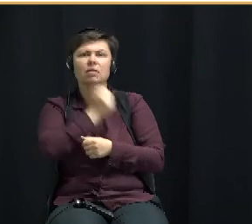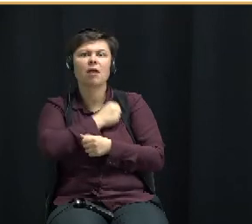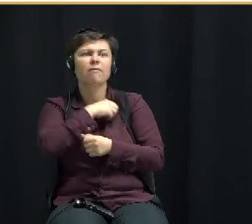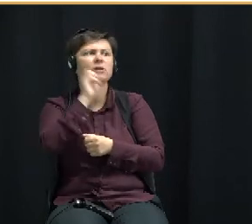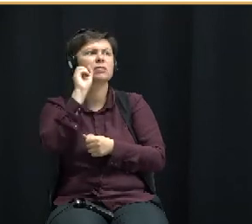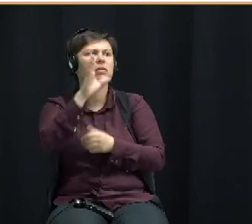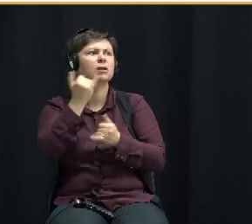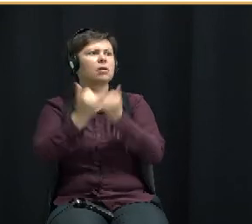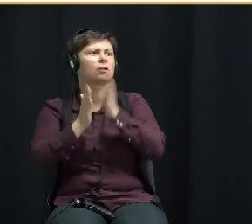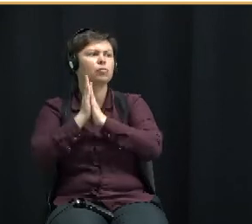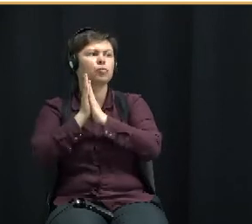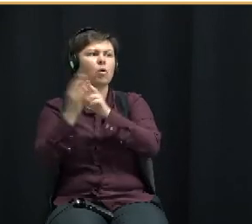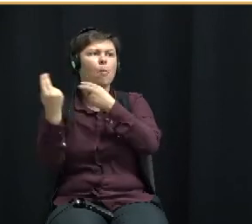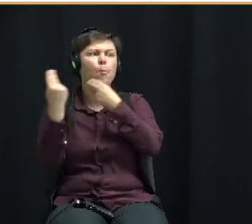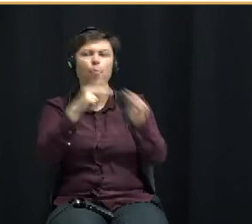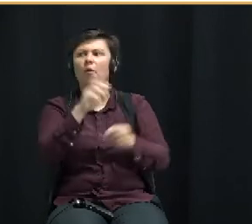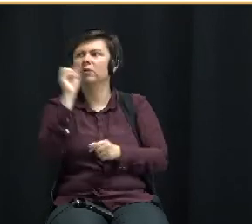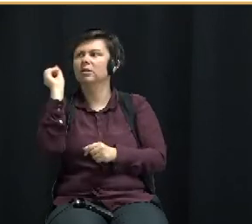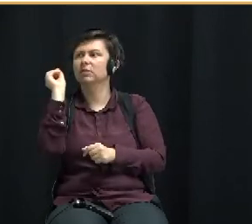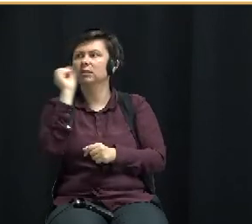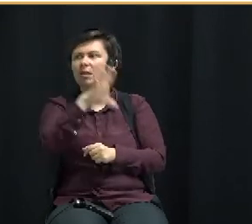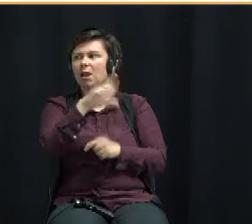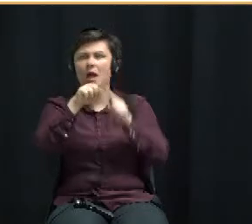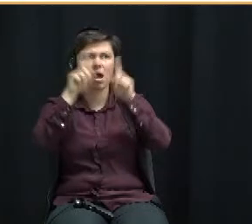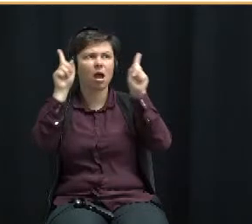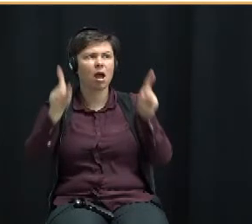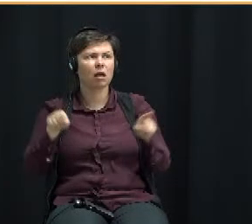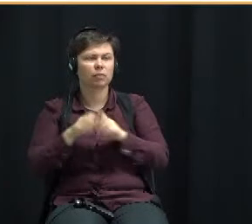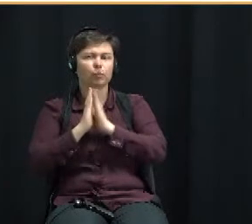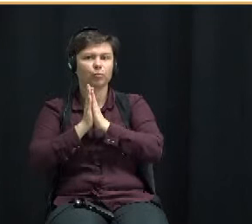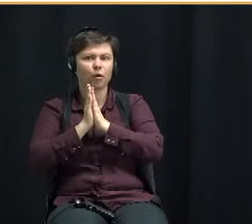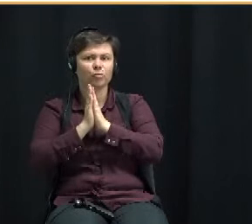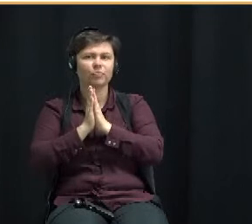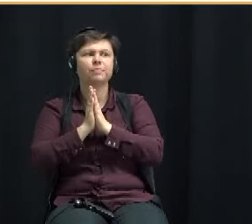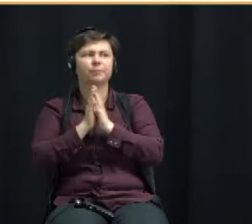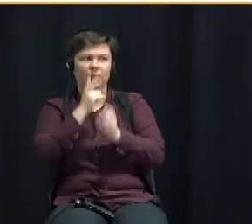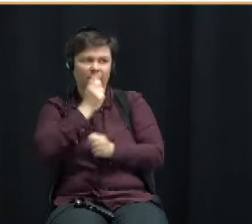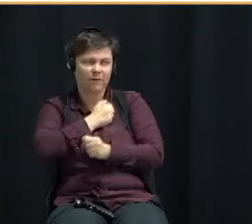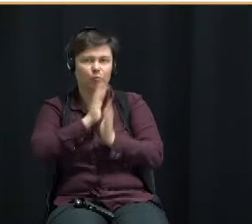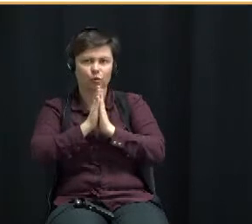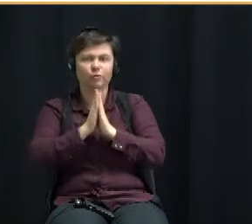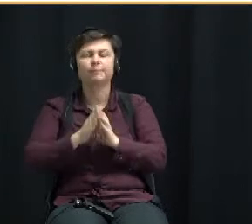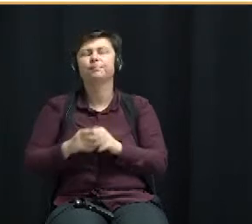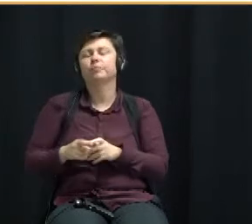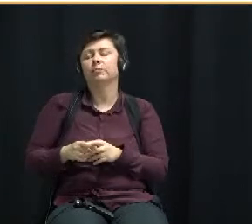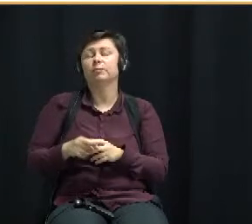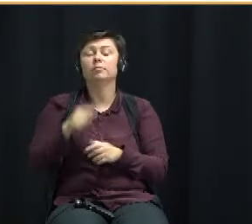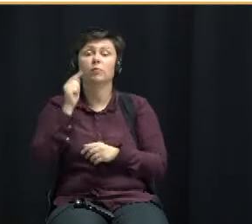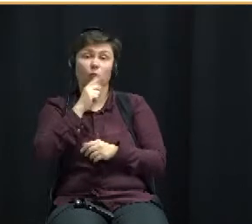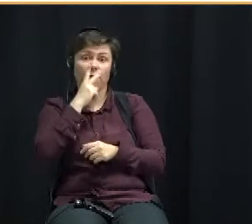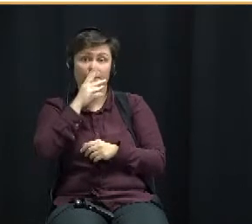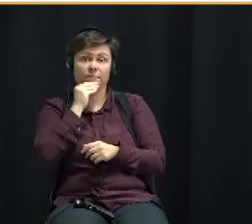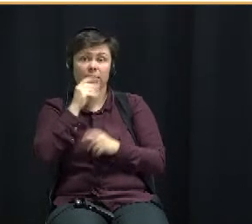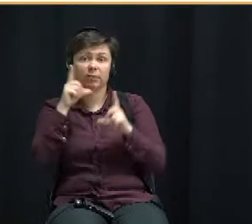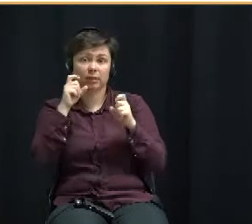so we can see now here a couple of winning. The last time